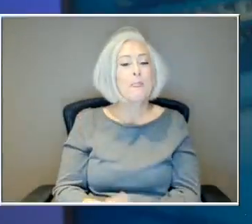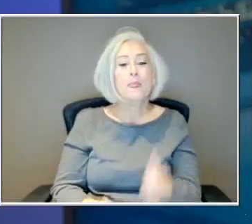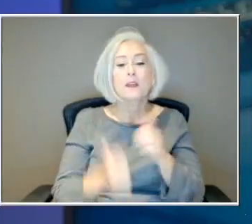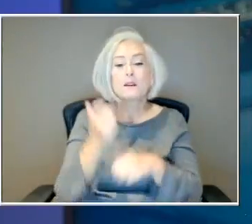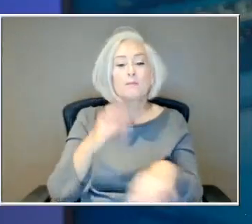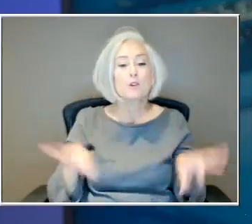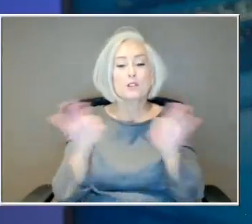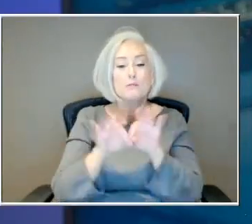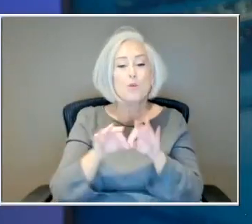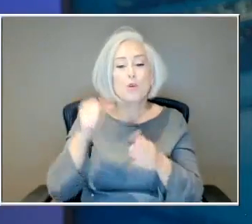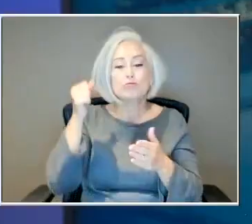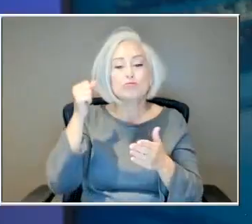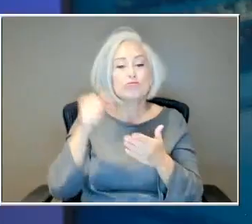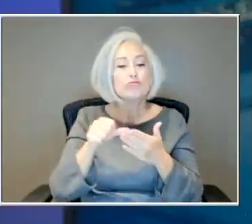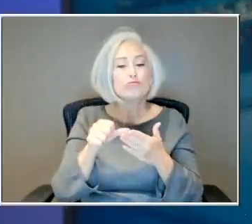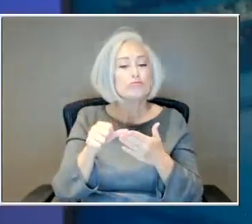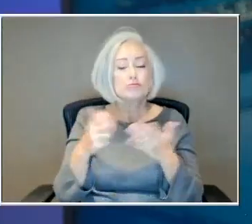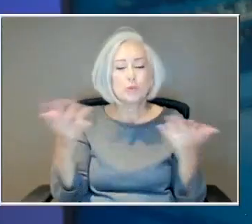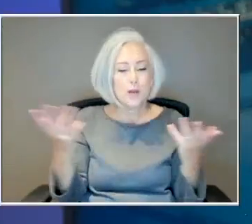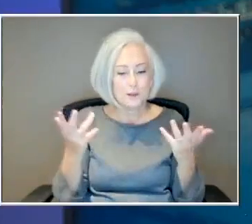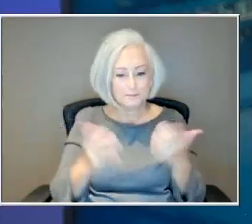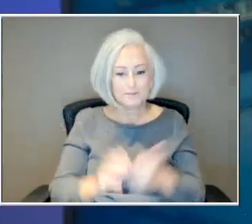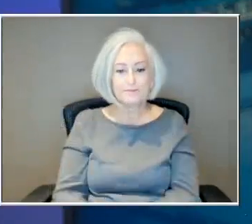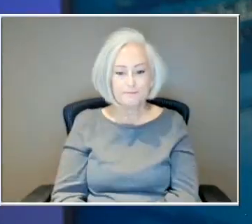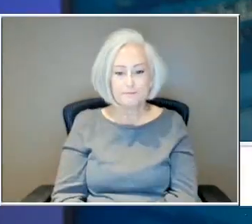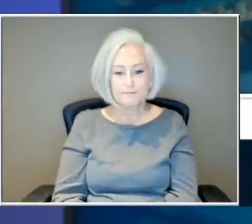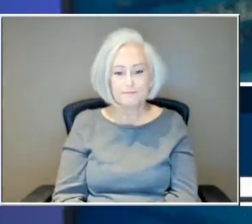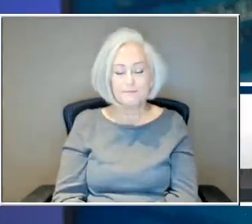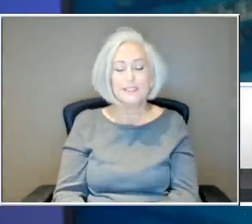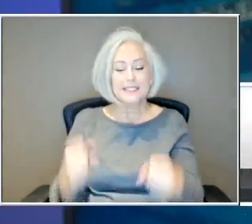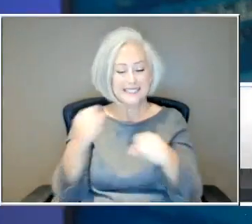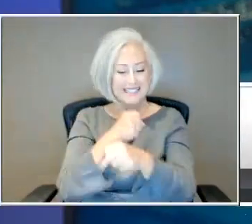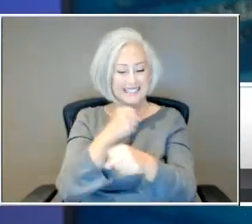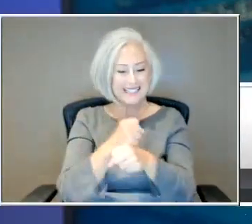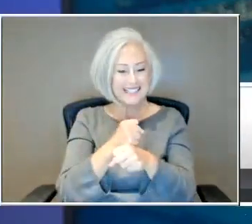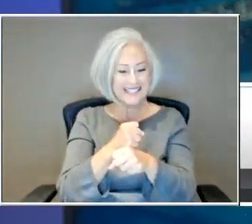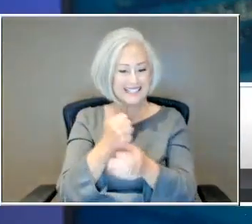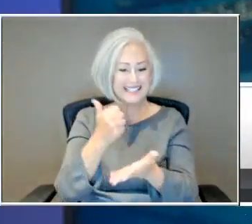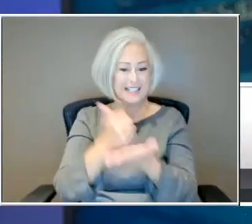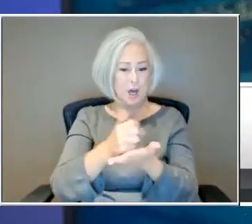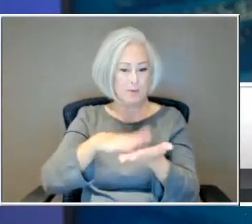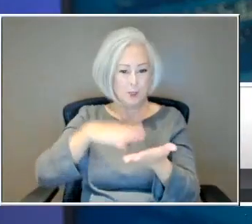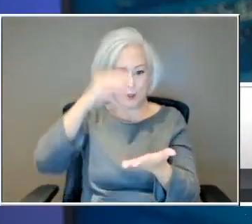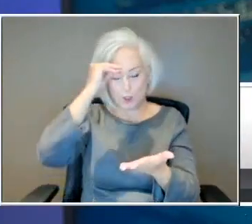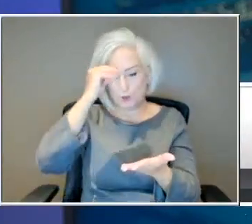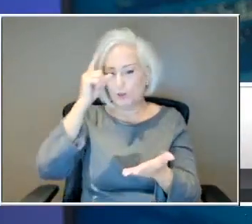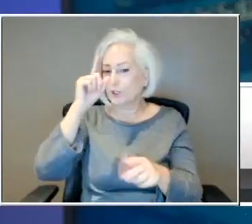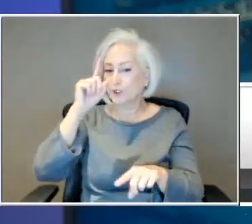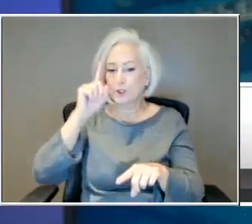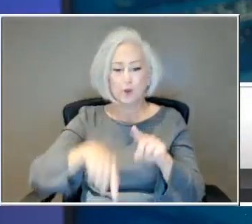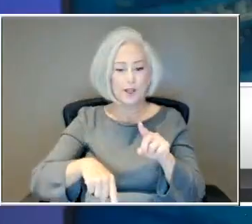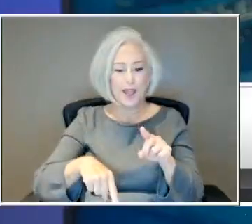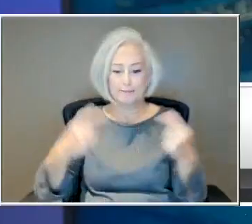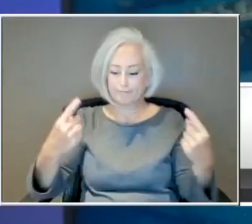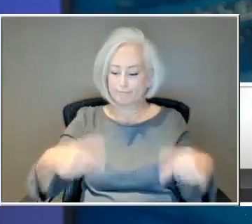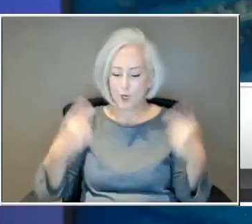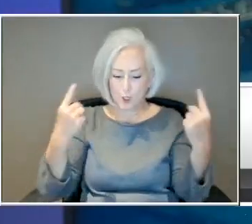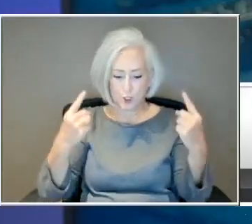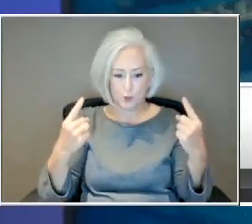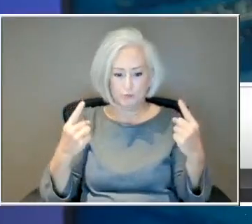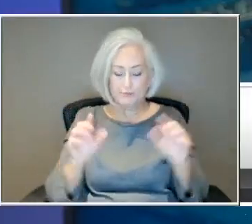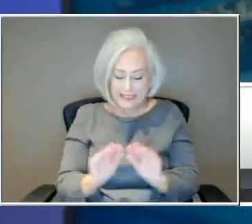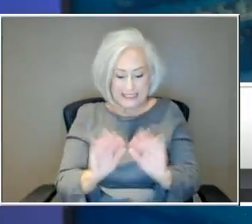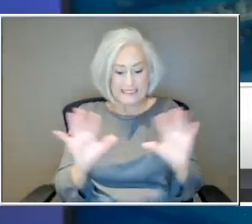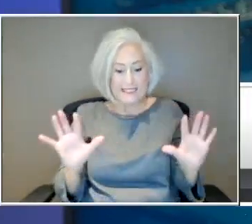that the statistics are there for us to learn from, right? You can't argue with those statistics. They're very clear that there are a lot of injuries and very